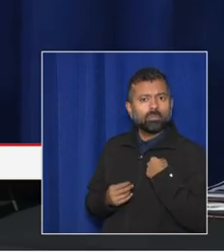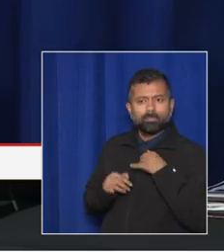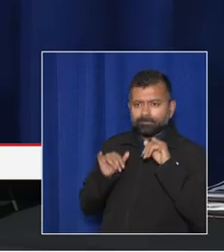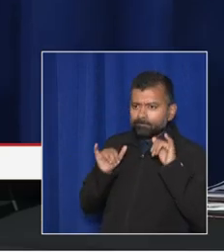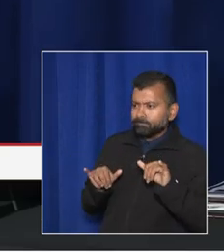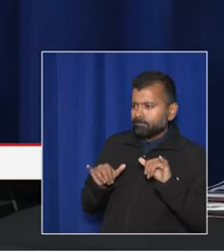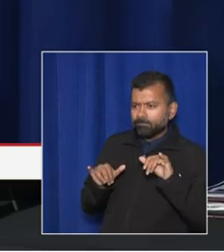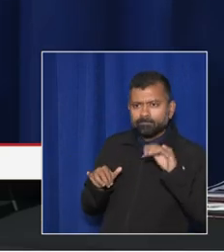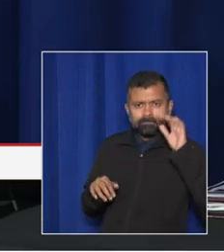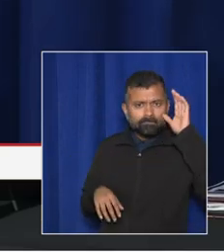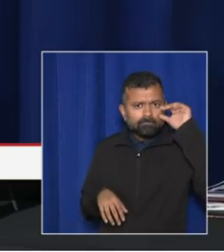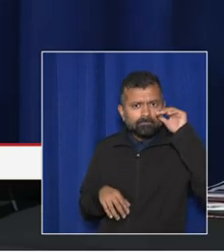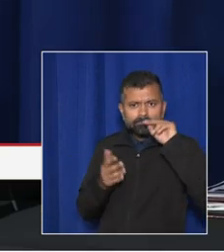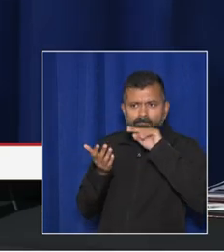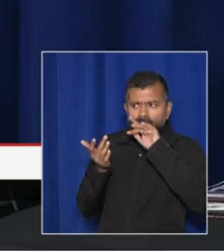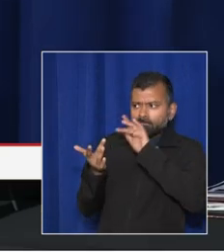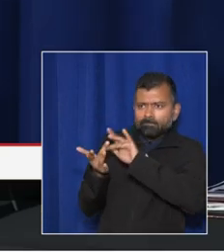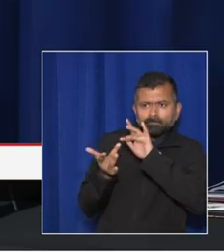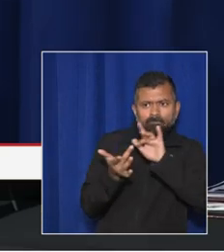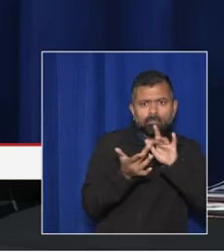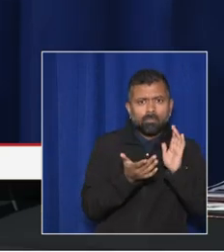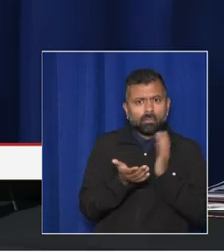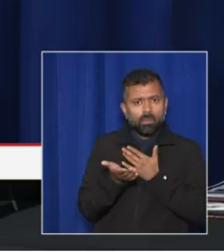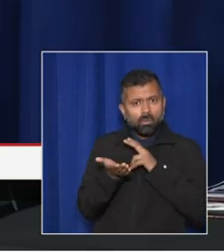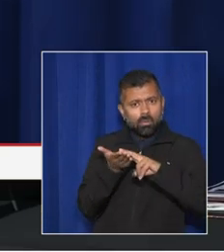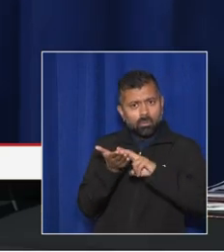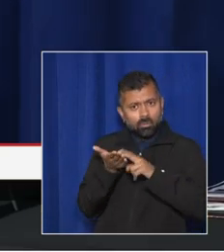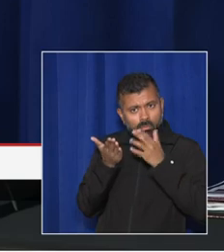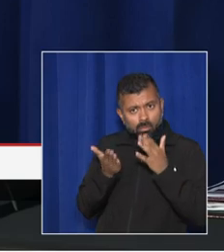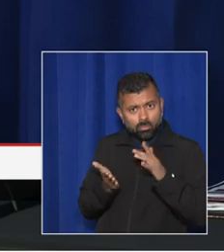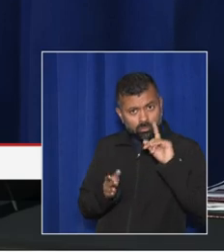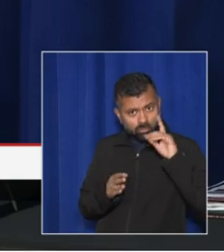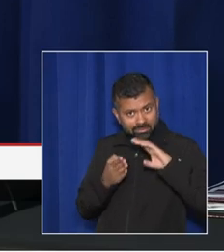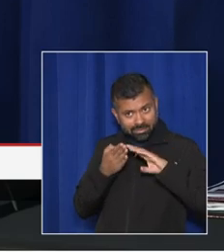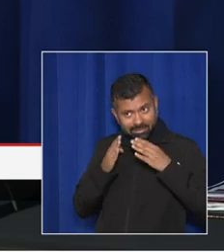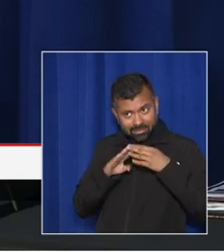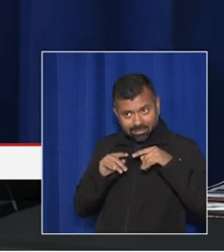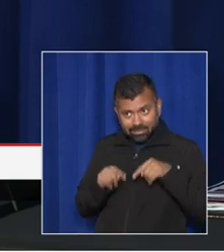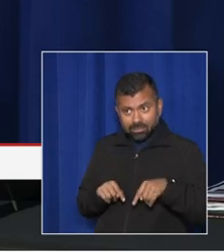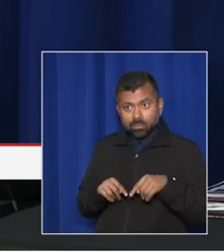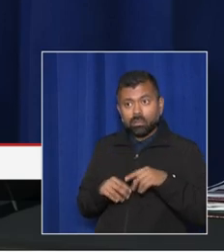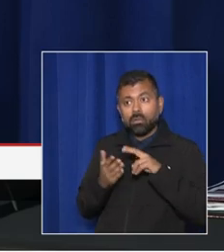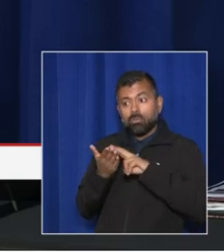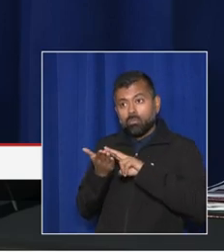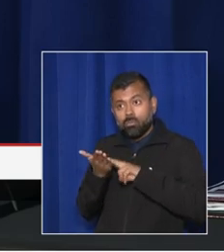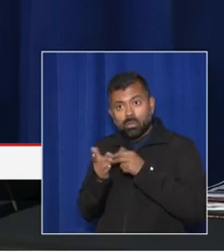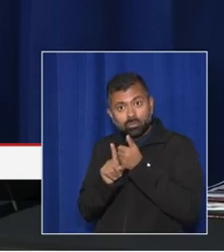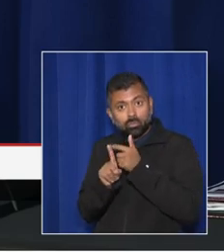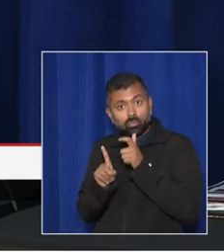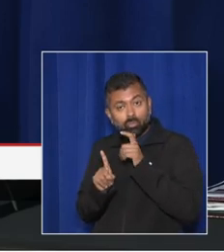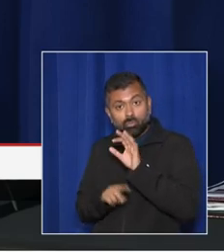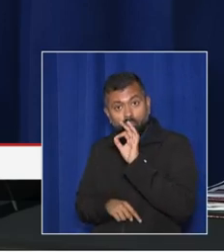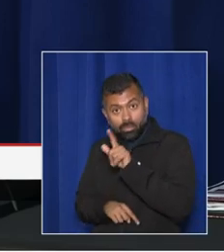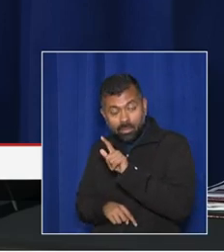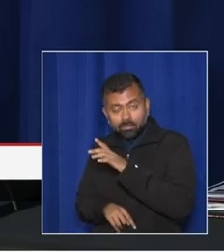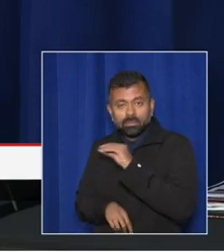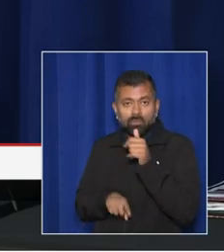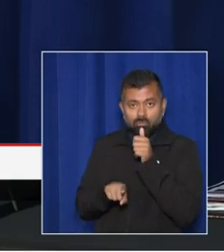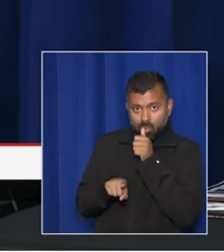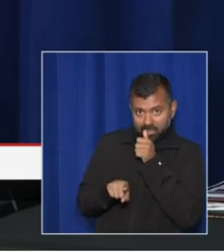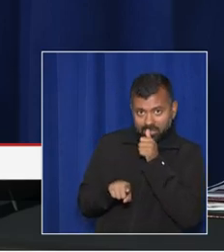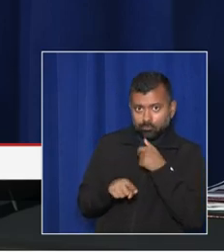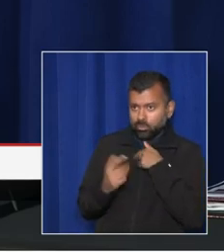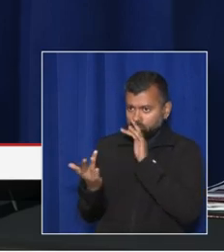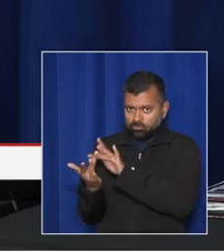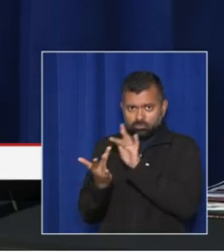partners to, again, make those jobs available. But as we know, there continue to be development projects